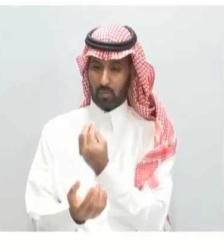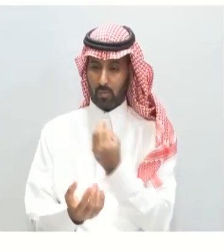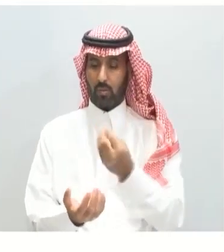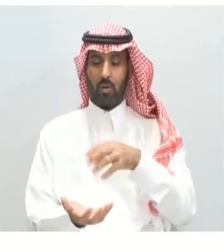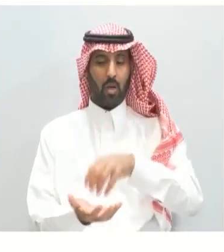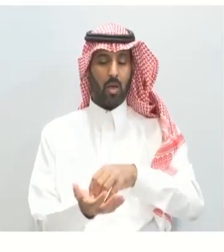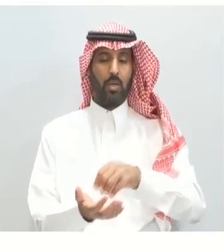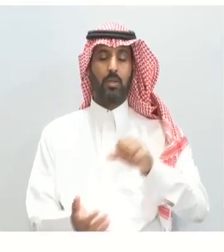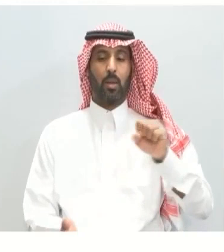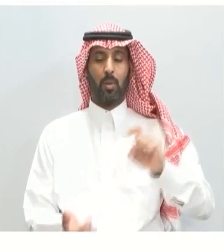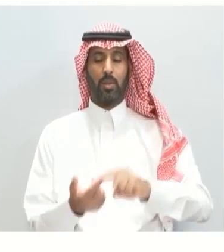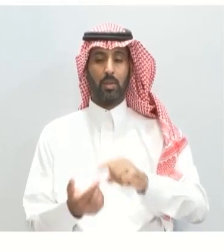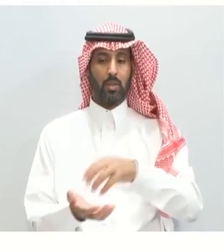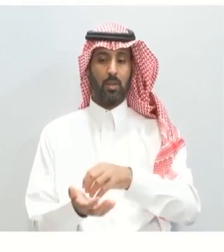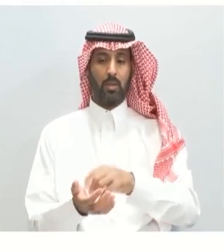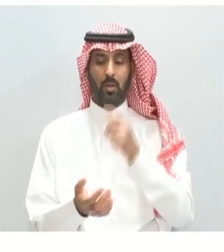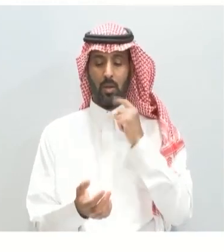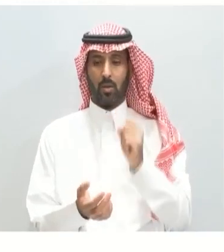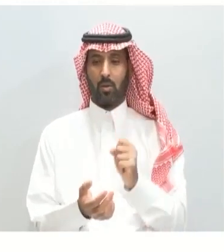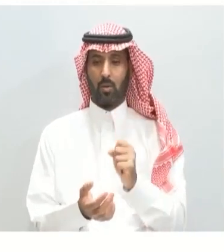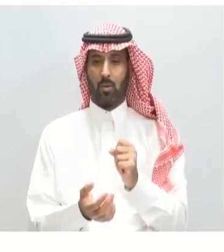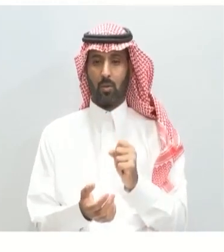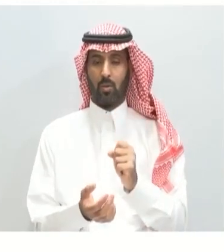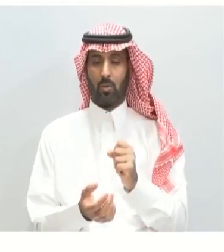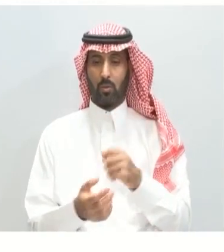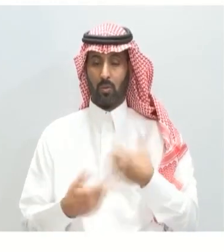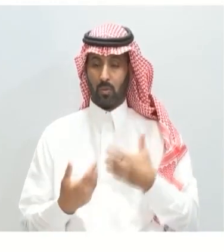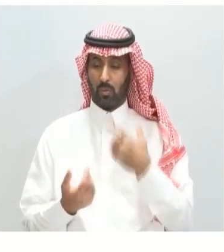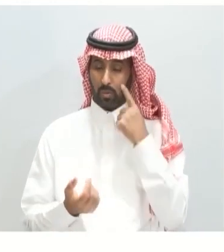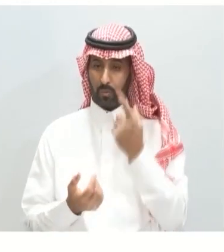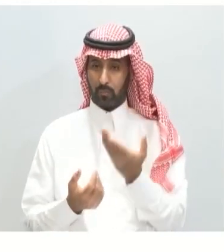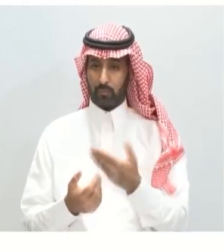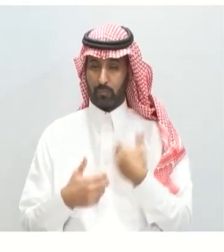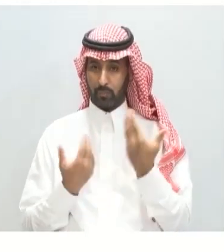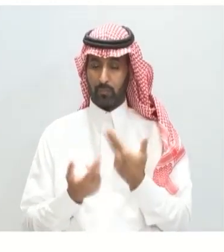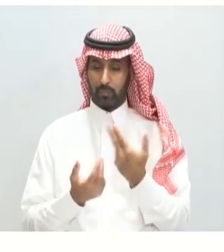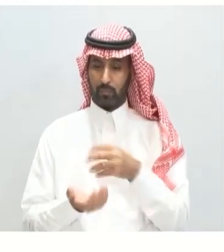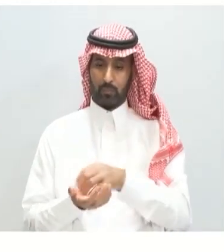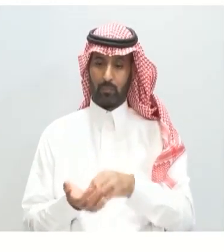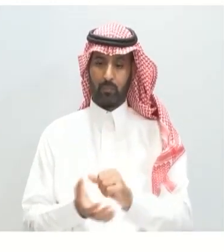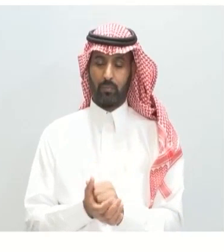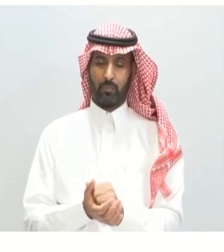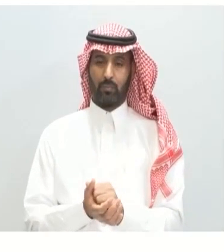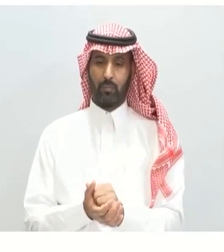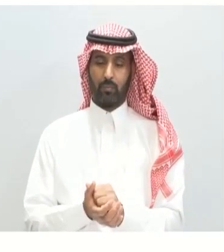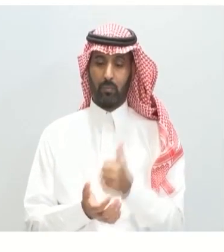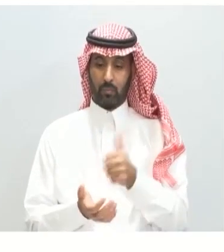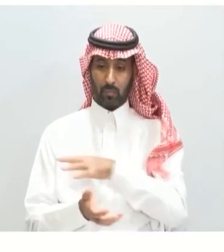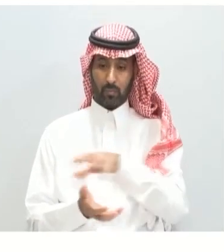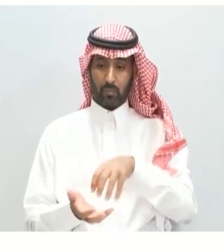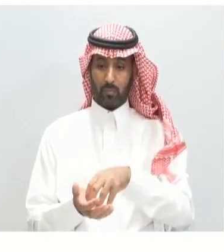The place was so entertaining. So the place, very